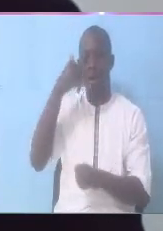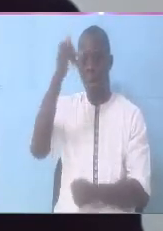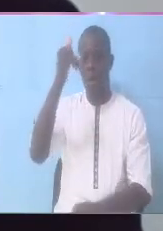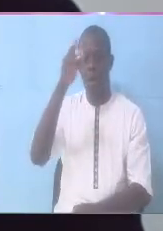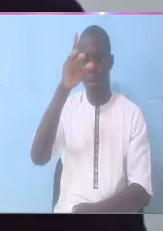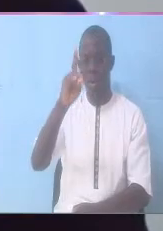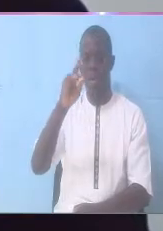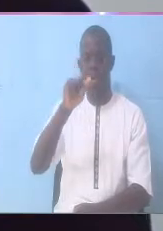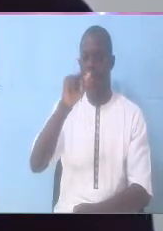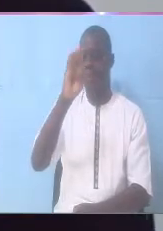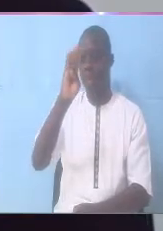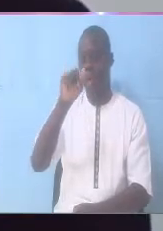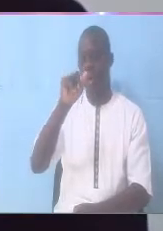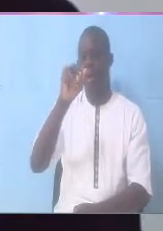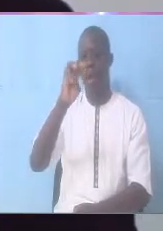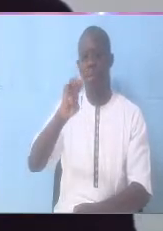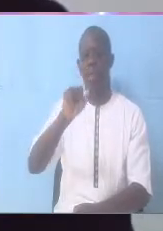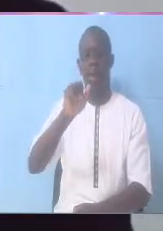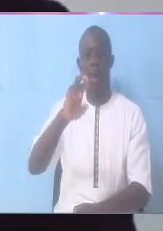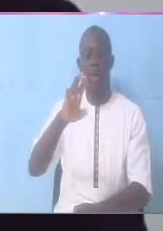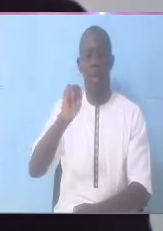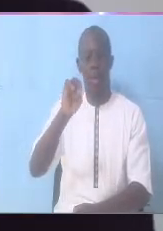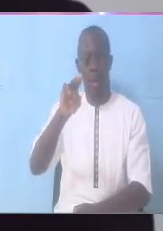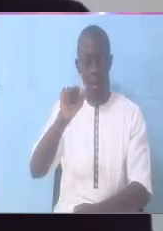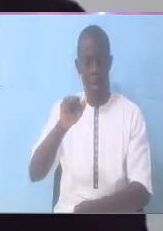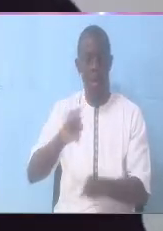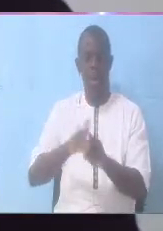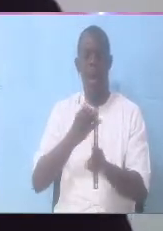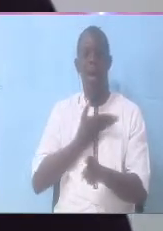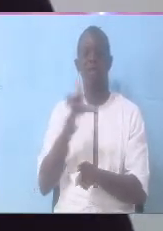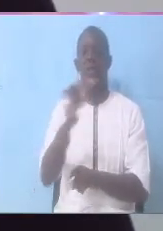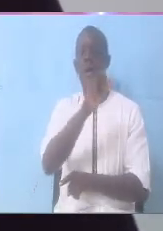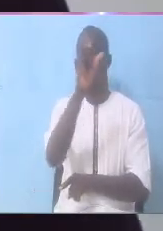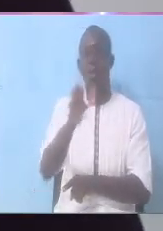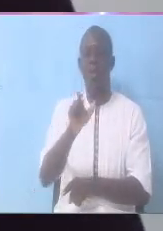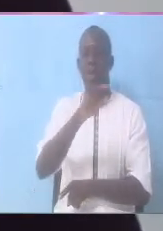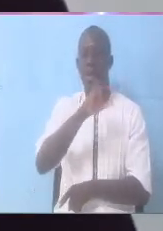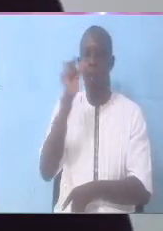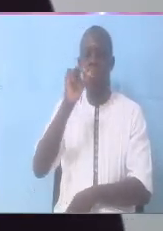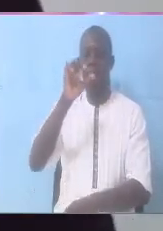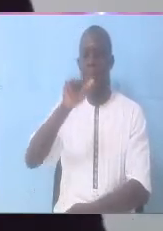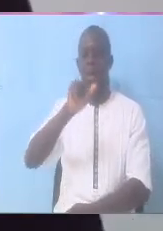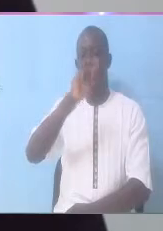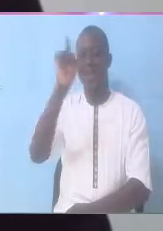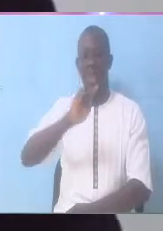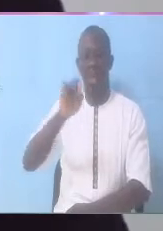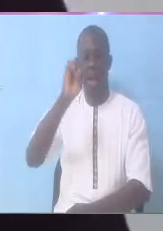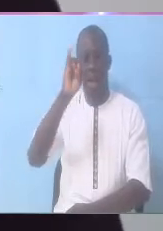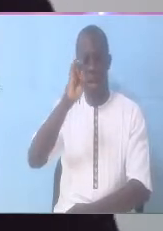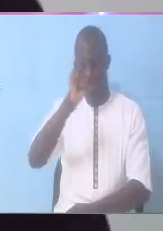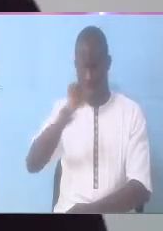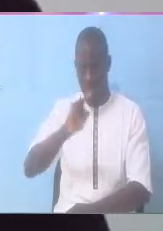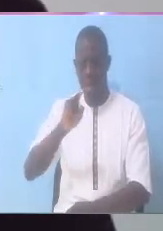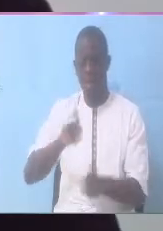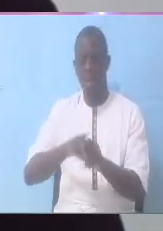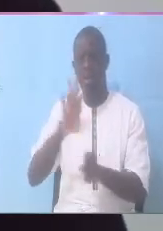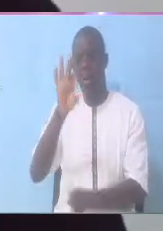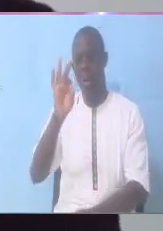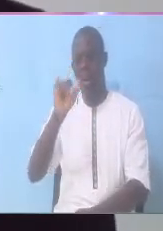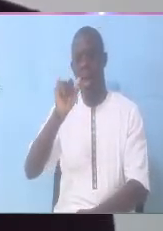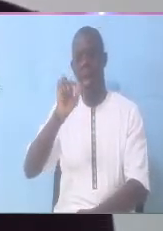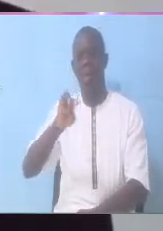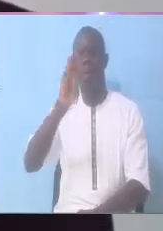called Daba Marena, assistant, a civilian assistant did call there. Lunkilin somanda Jammeh ko